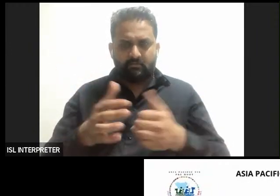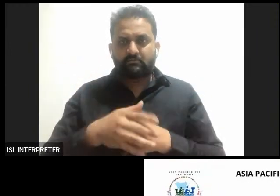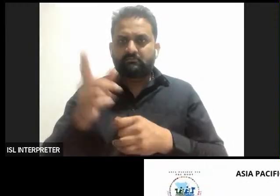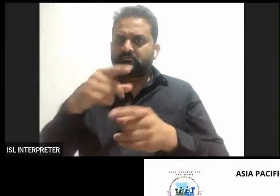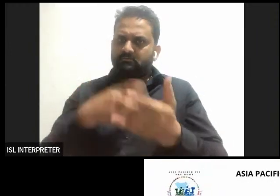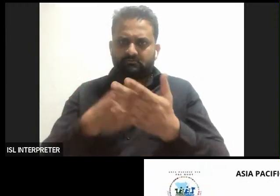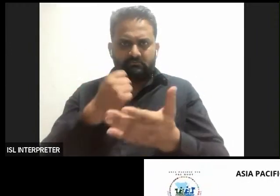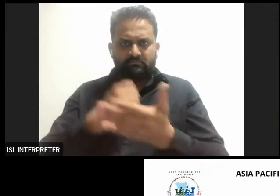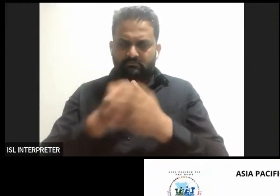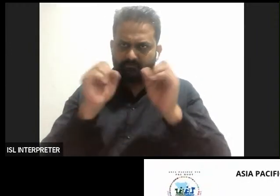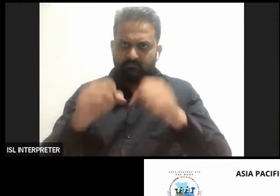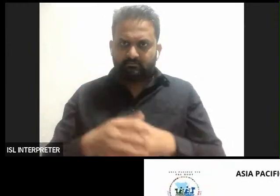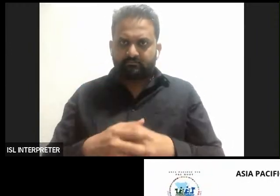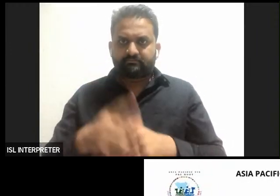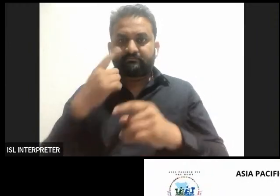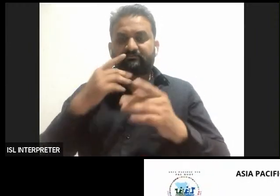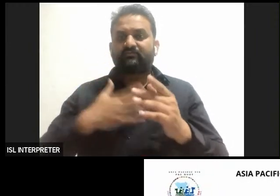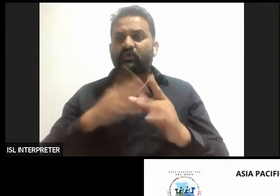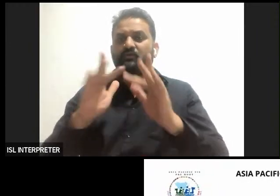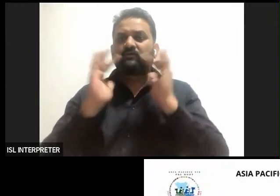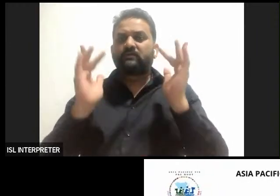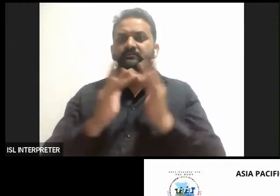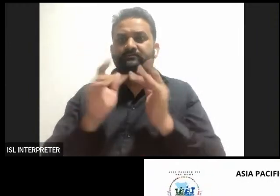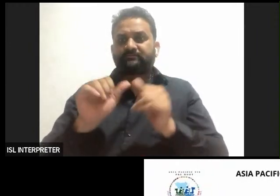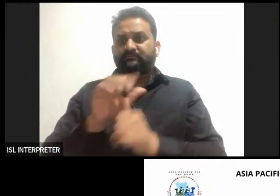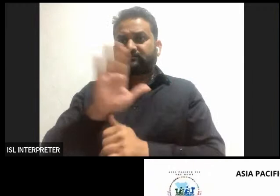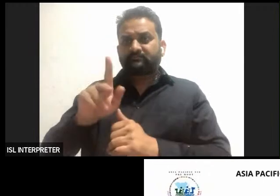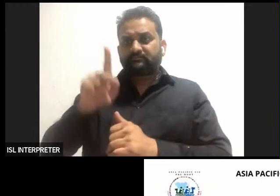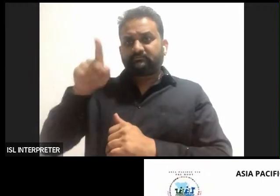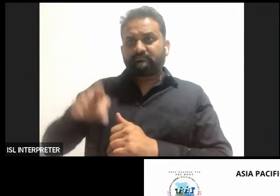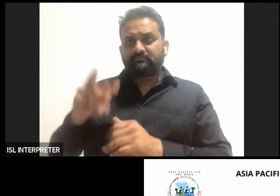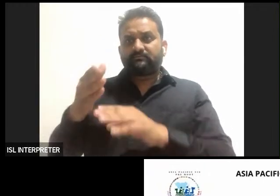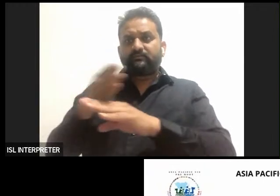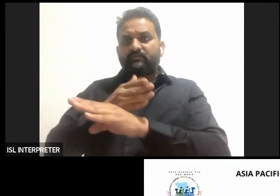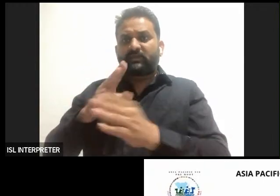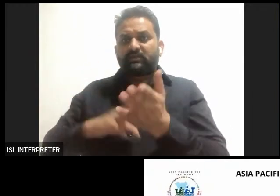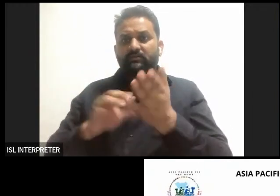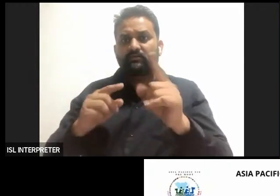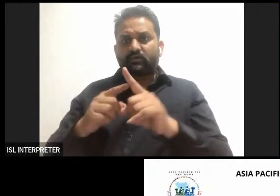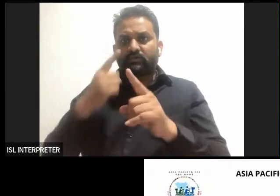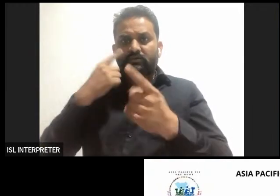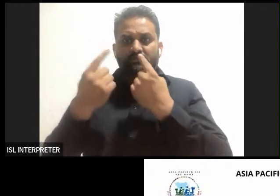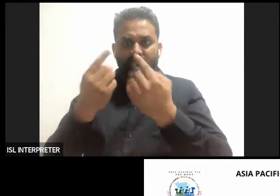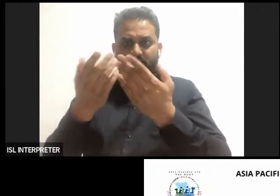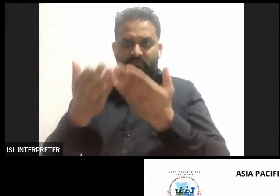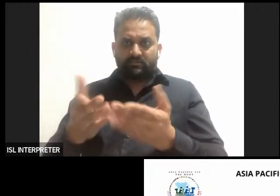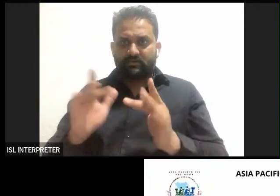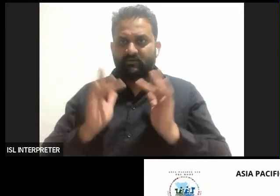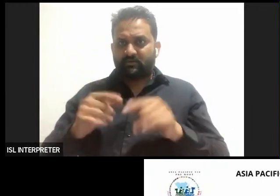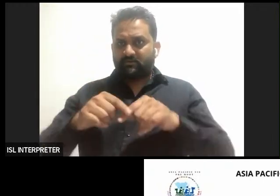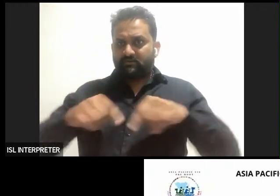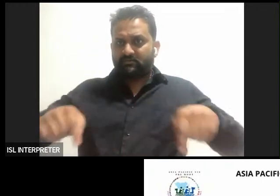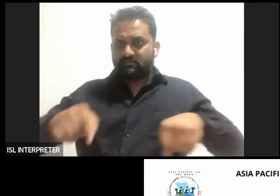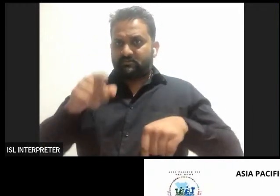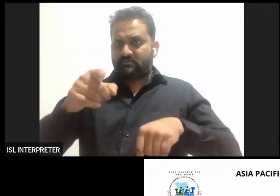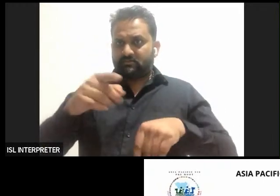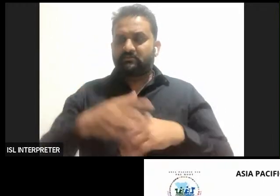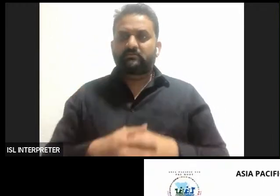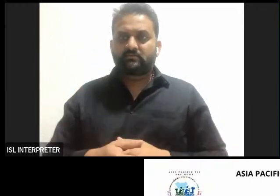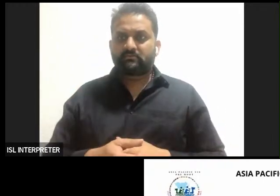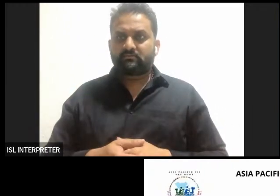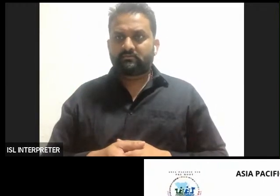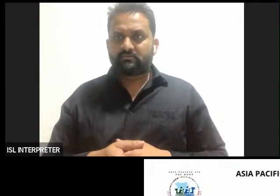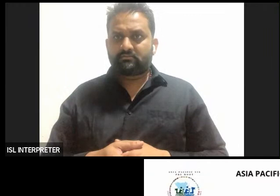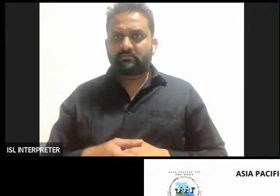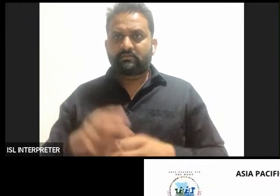here. Check our website of Asia Pacific pre-moot and you will see the registration page and you can just use it. Yeah,